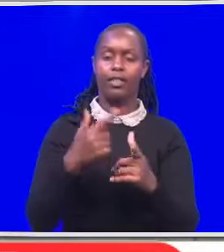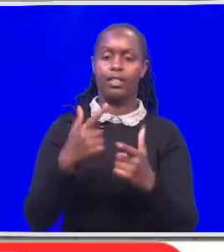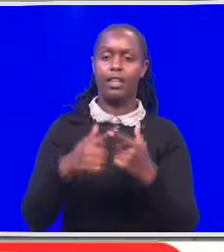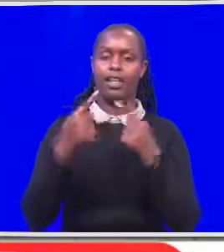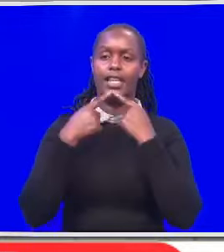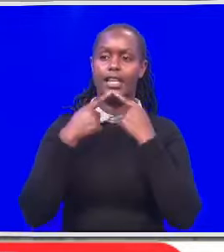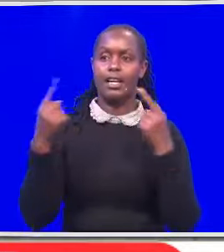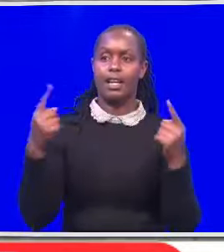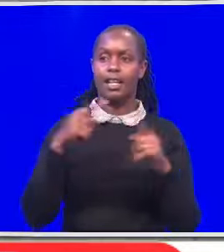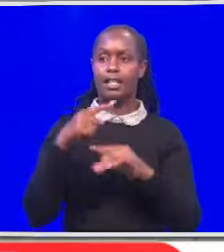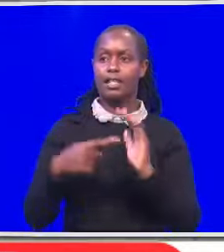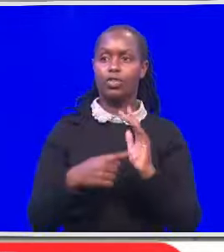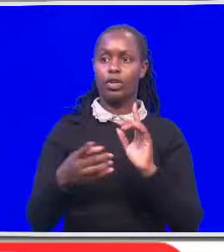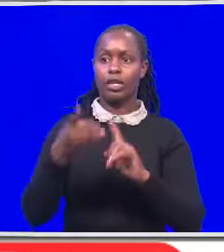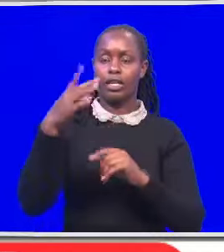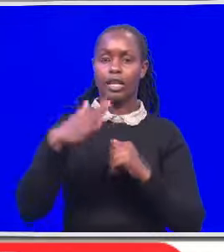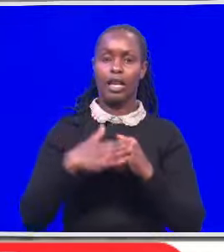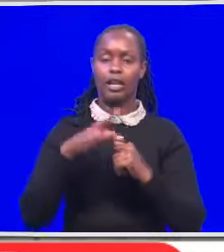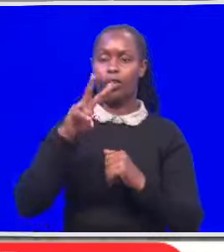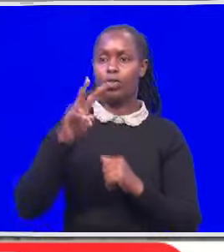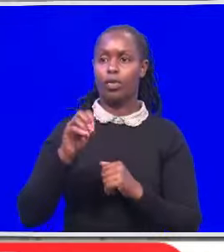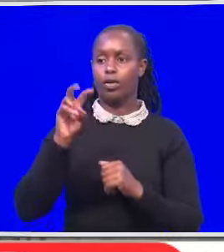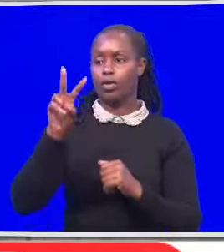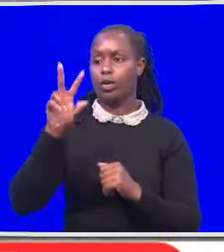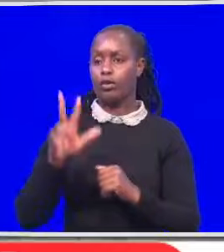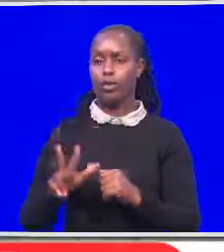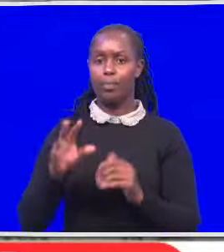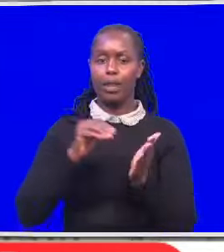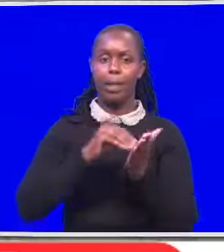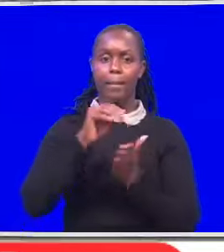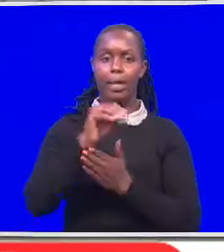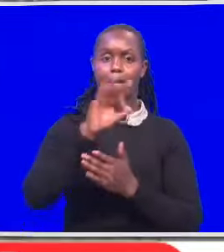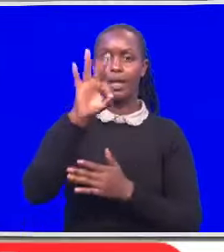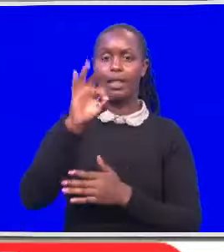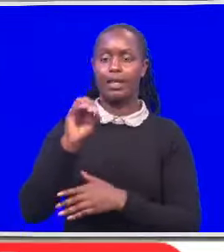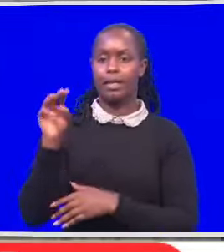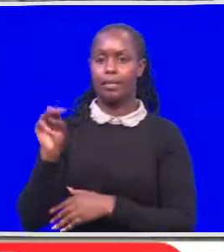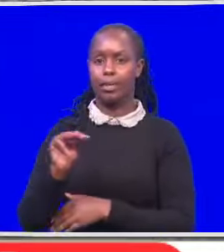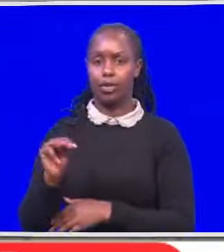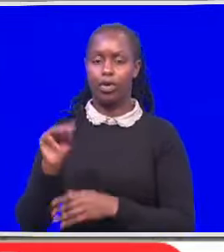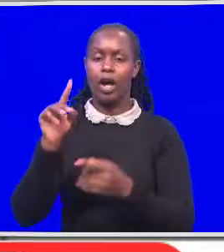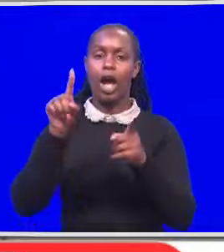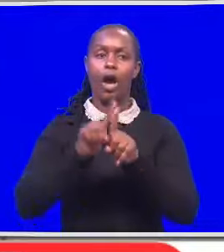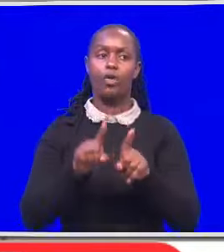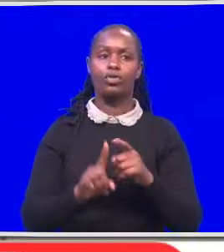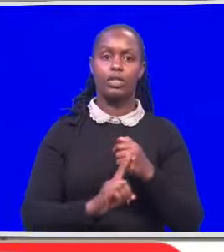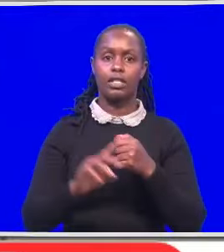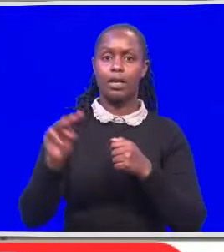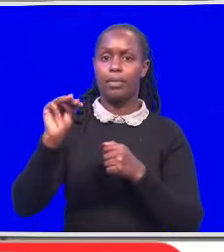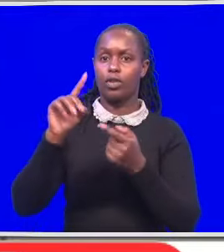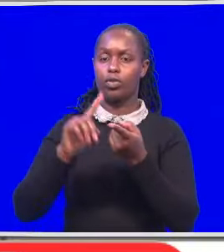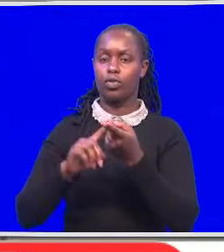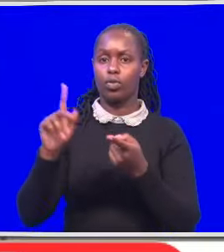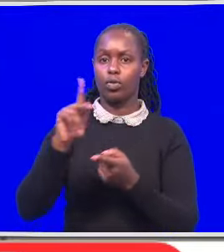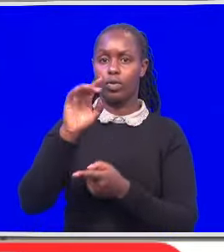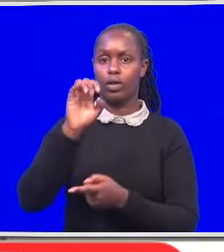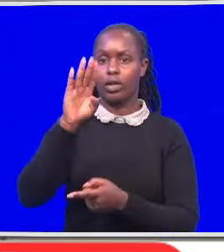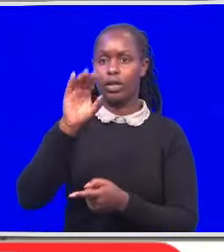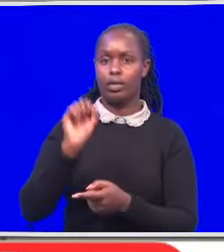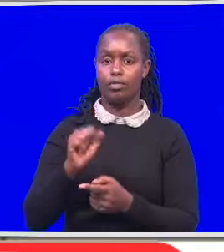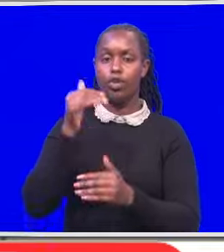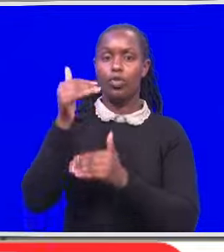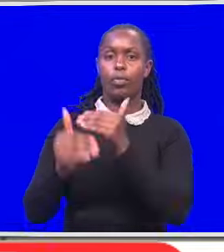on 9th of February 2024, paying 30 million shillings to customs and 6 million shillings to the Kenya Bureau of Standards KEBS to process